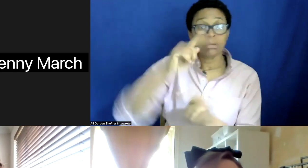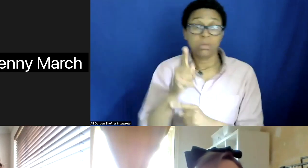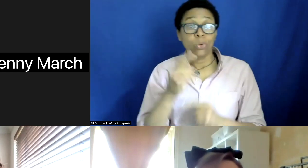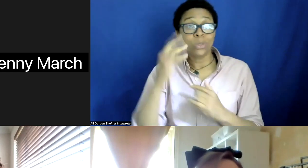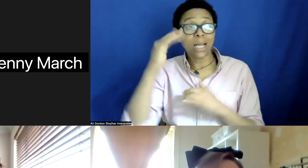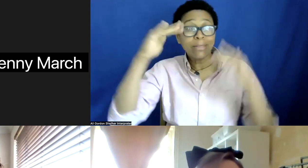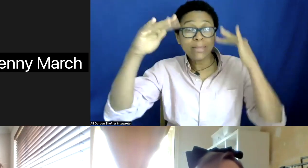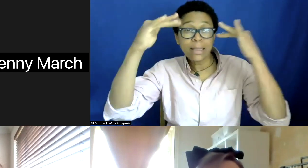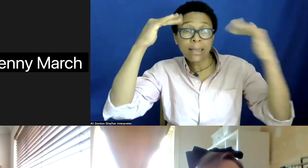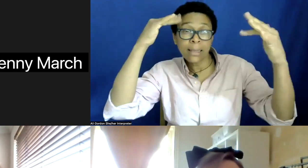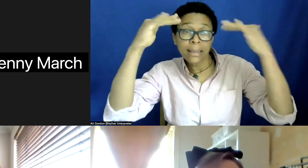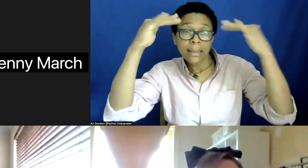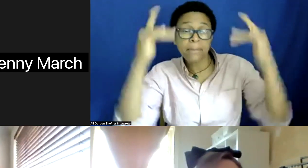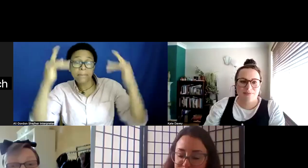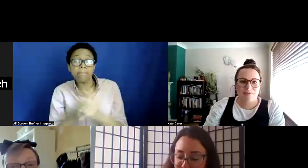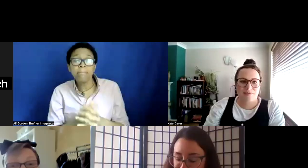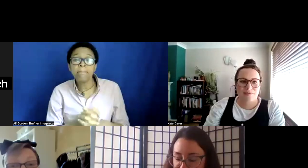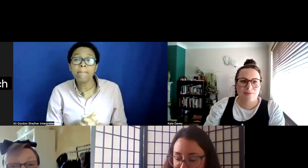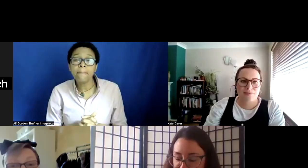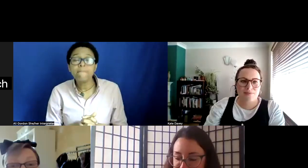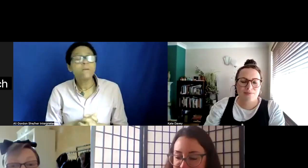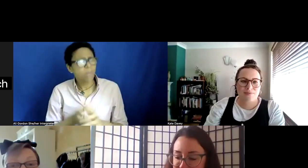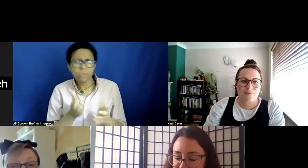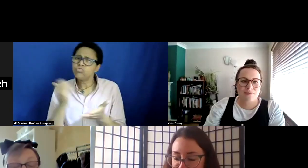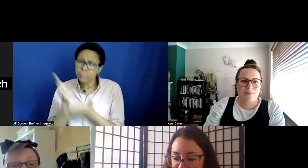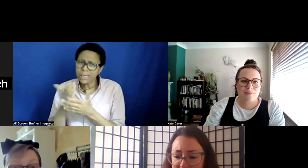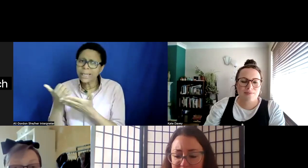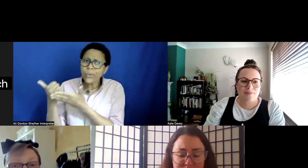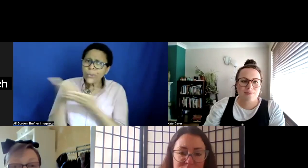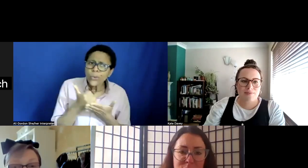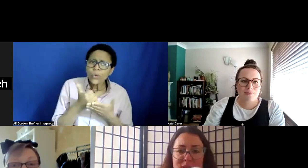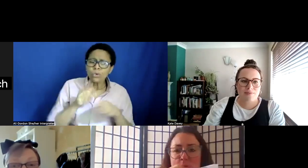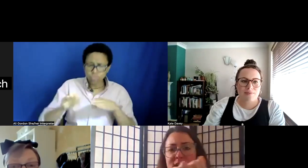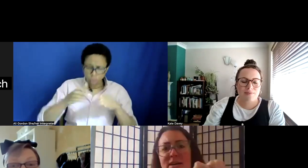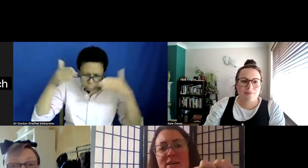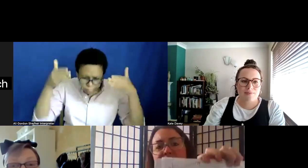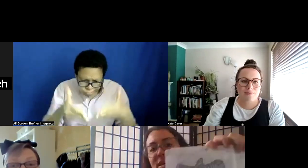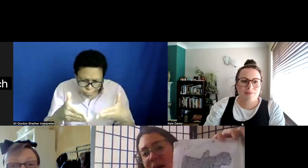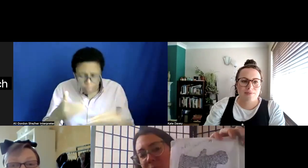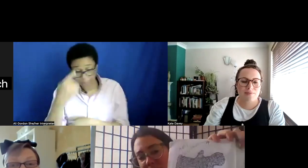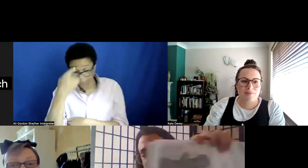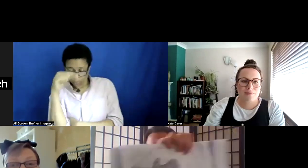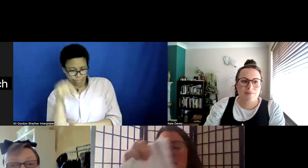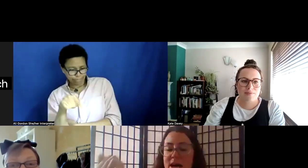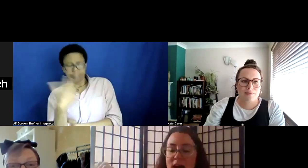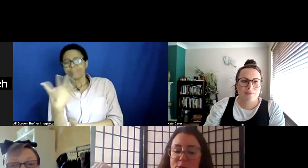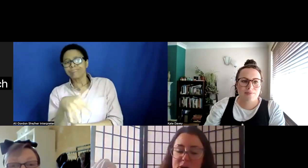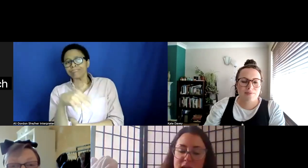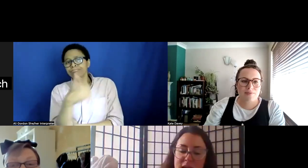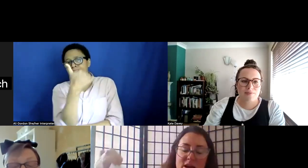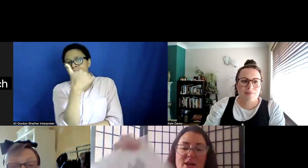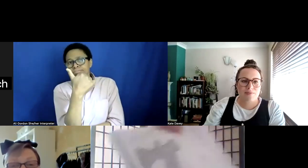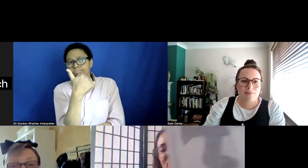again, but it is really helpful to kind of like concentrate as well, isn't it? But I just thought that piece was like amazing. And I